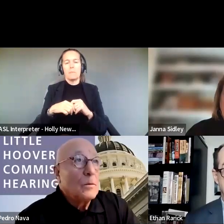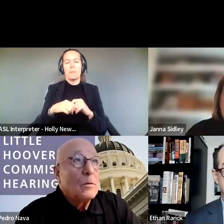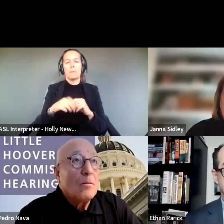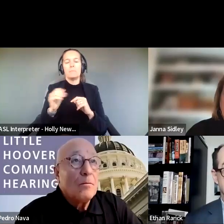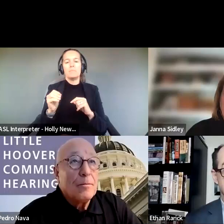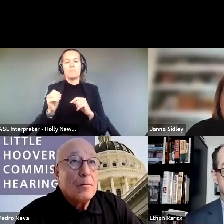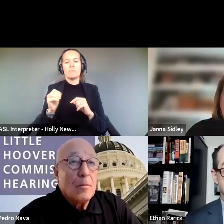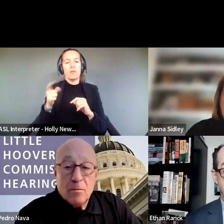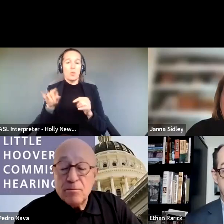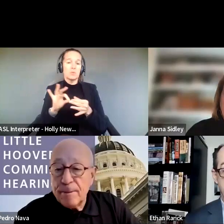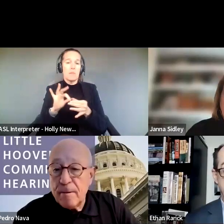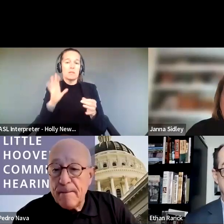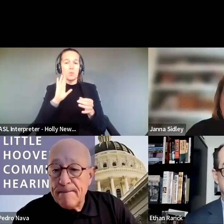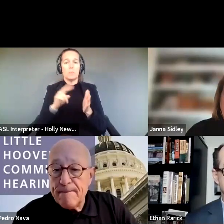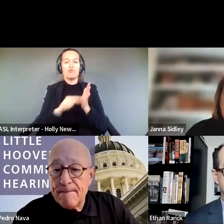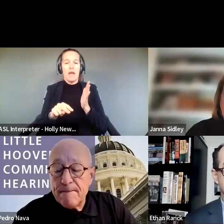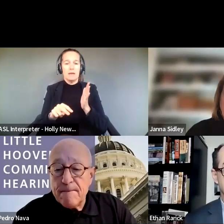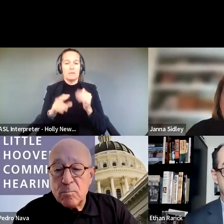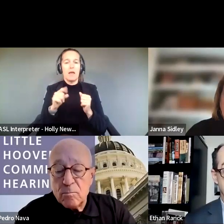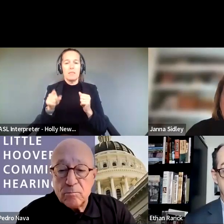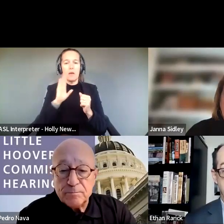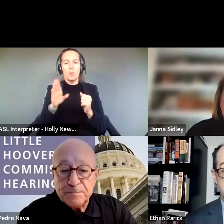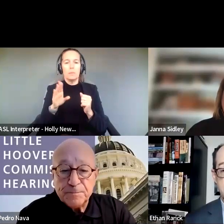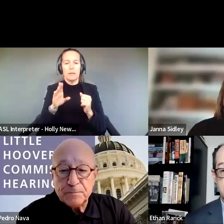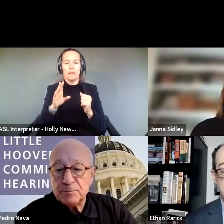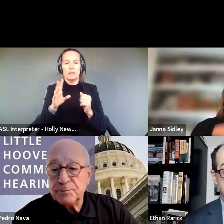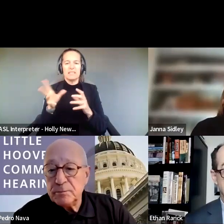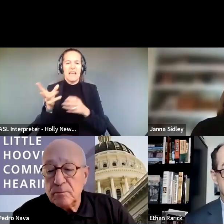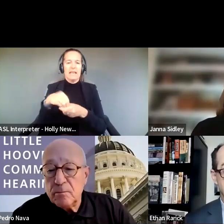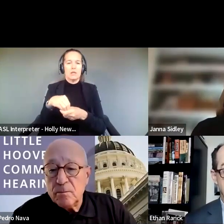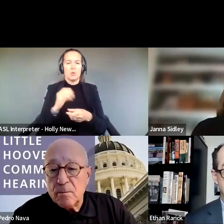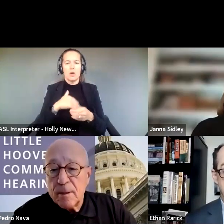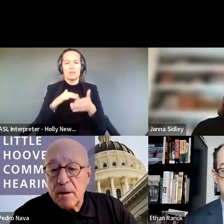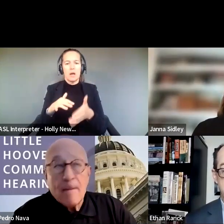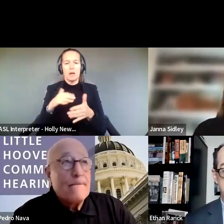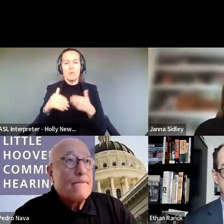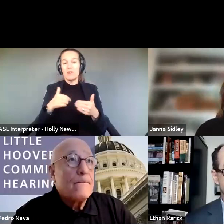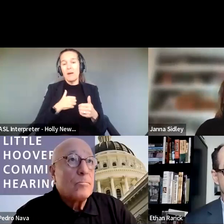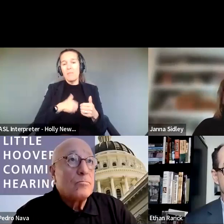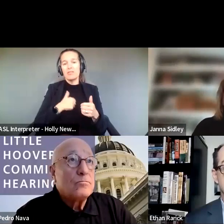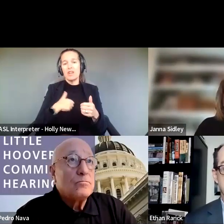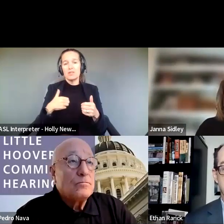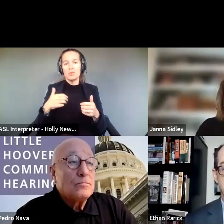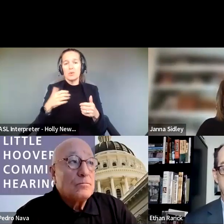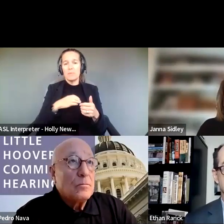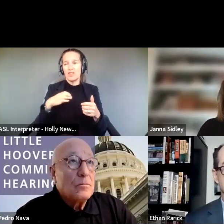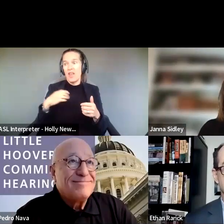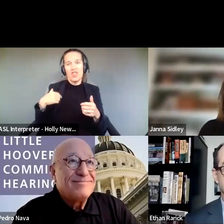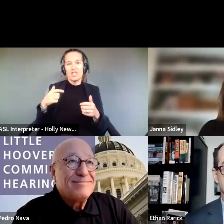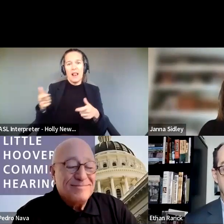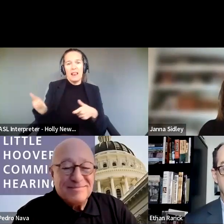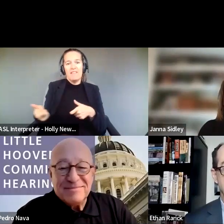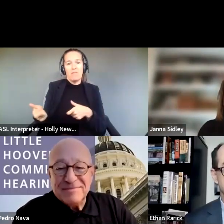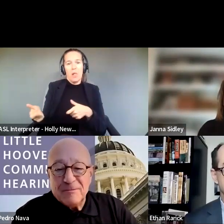littlehoover@lhc.ca.gov, and those comments will be read and will be taken into our study process. I also apologize to the commission. There are leaf blowers outside my window,